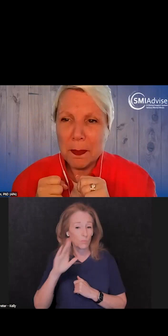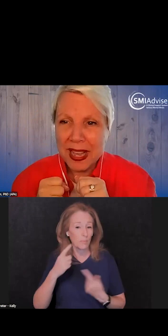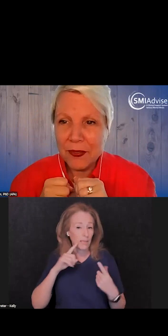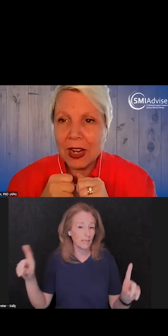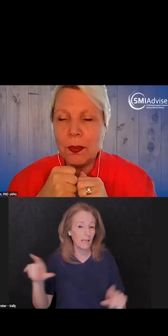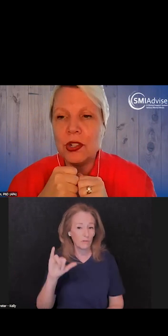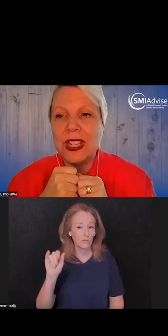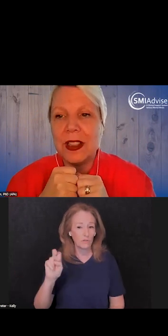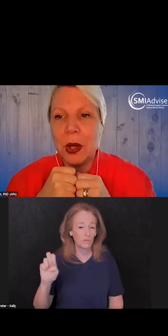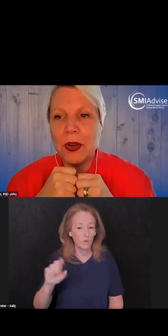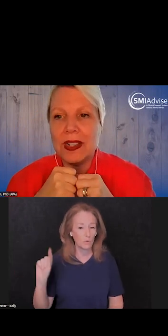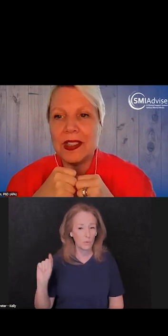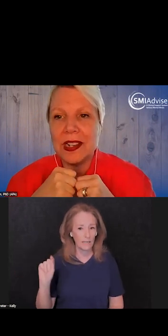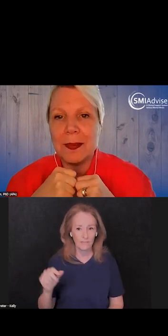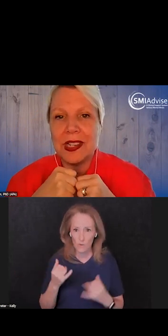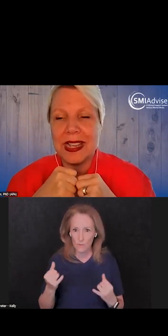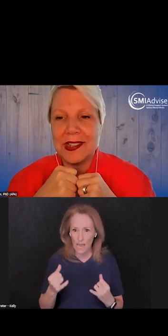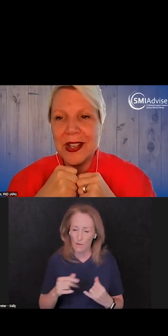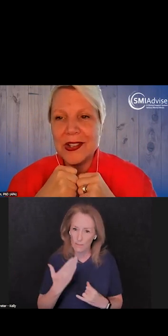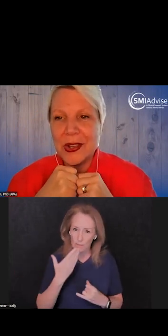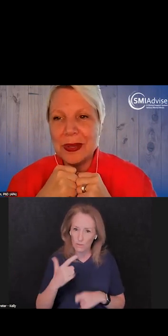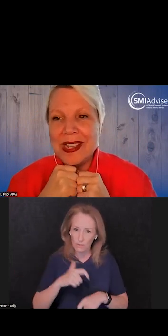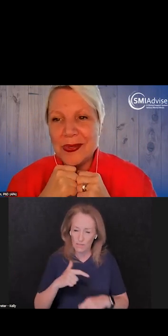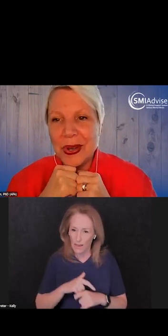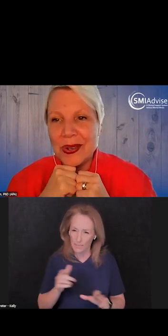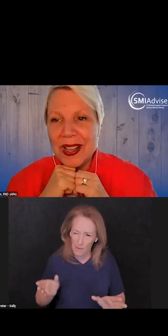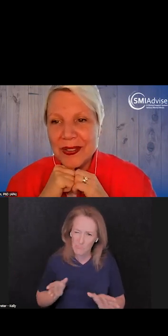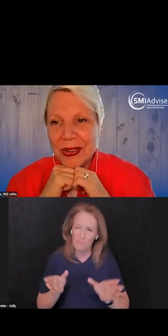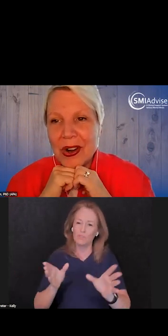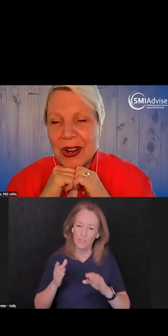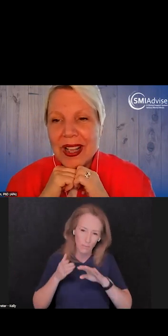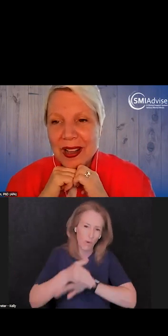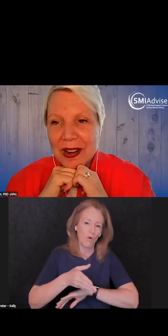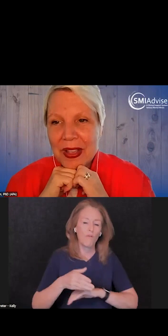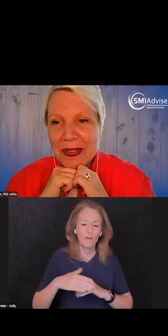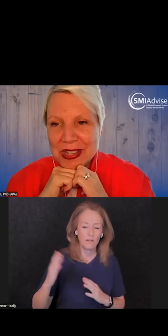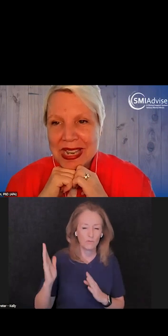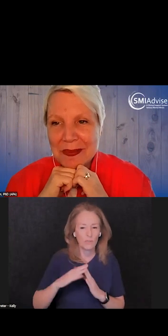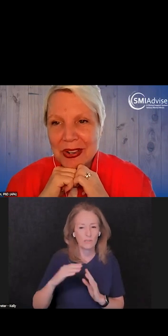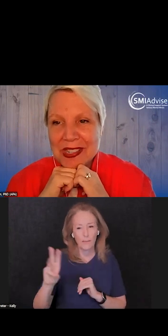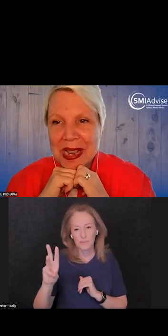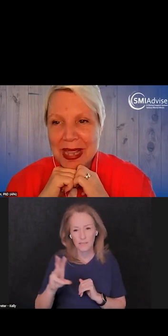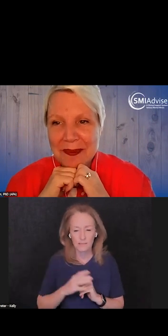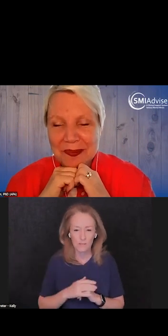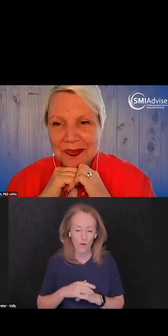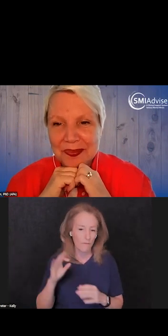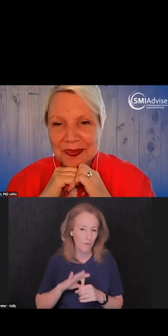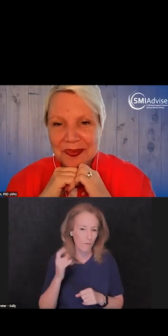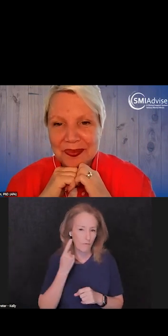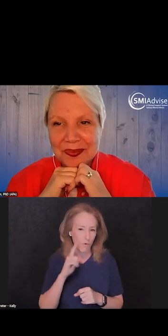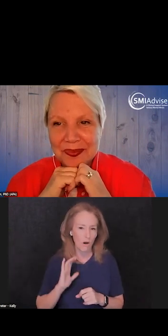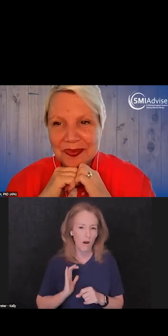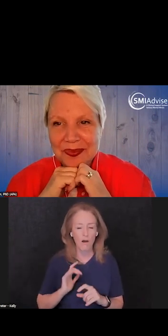a big final push to get them over into the top 6. So please vote for our favorite team for a SAMI.